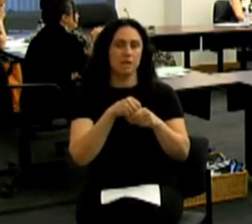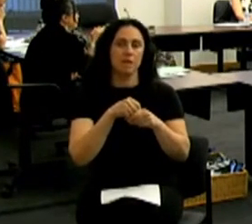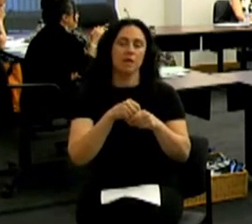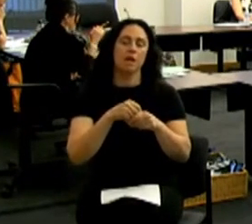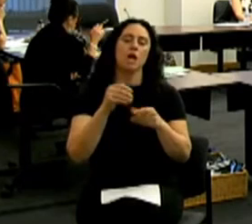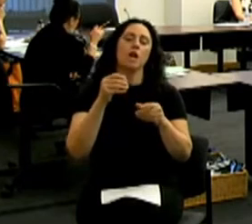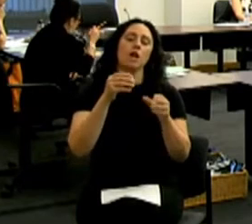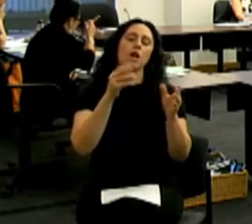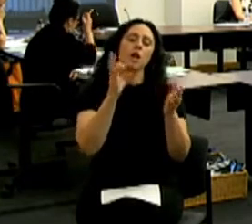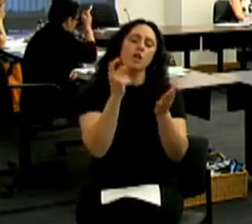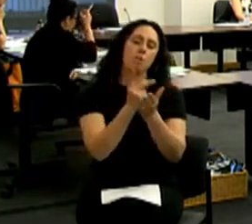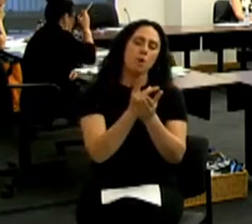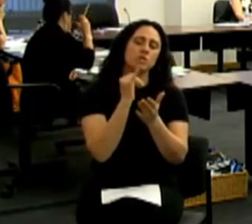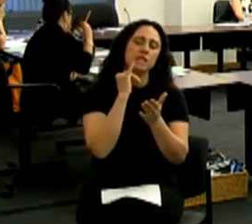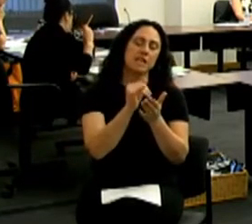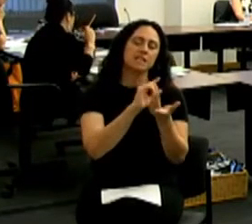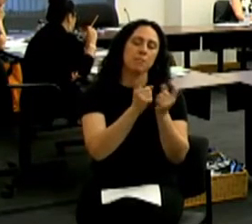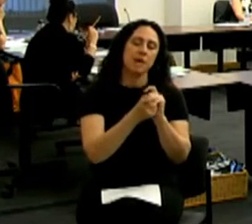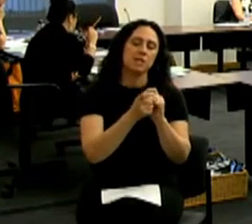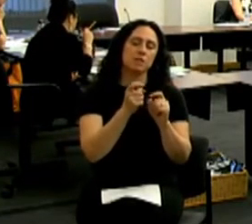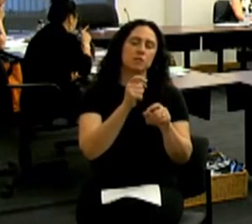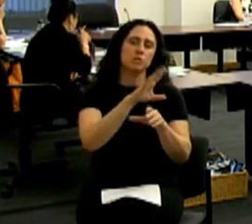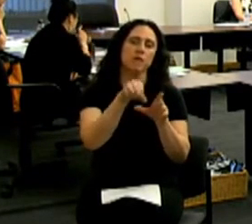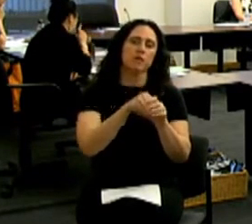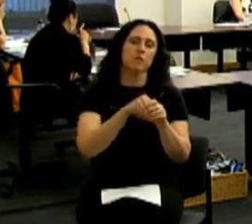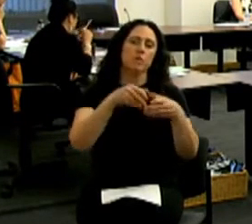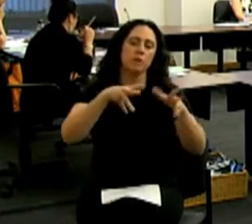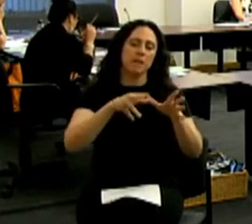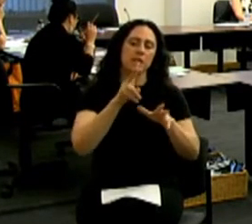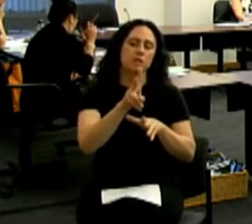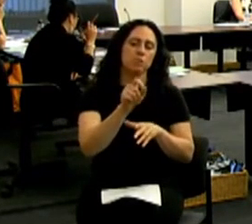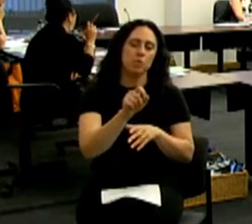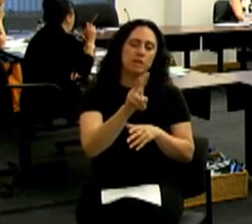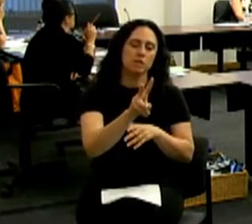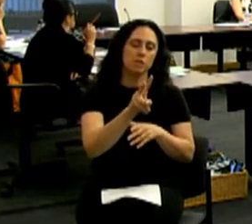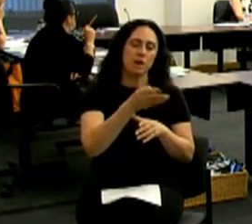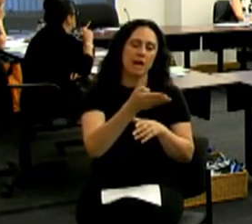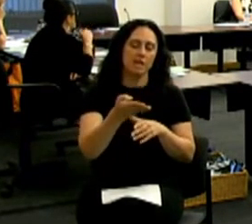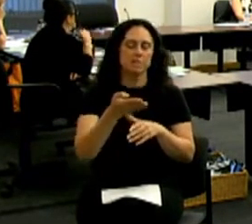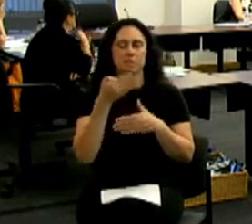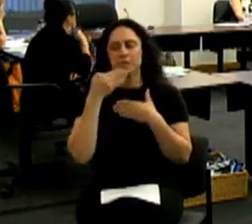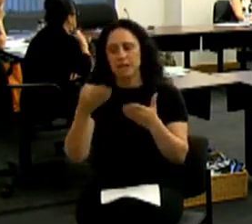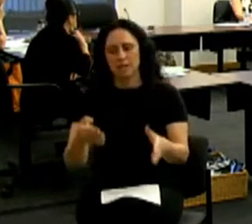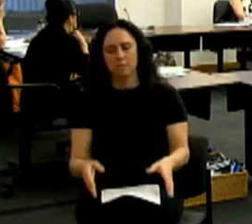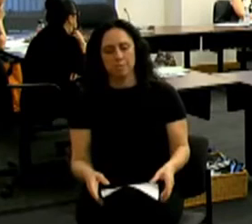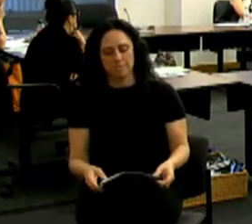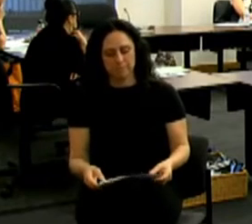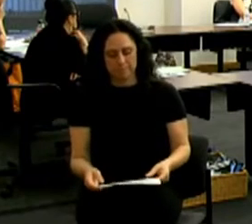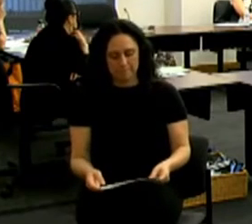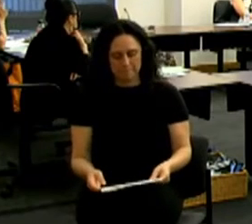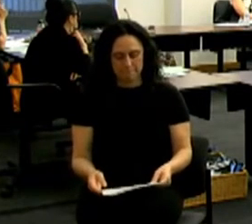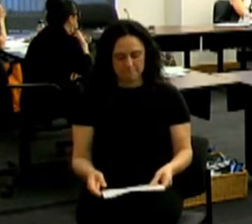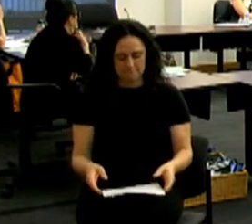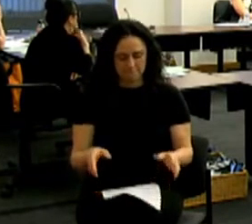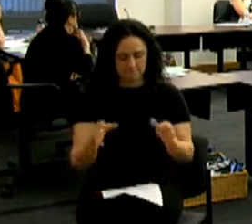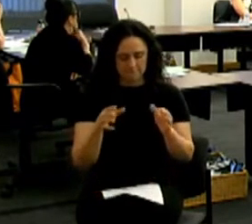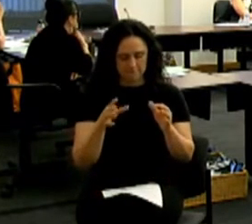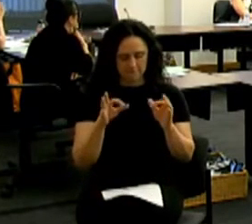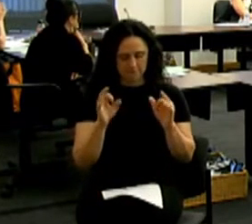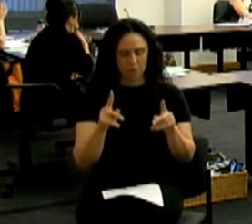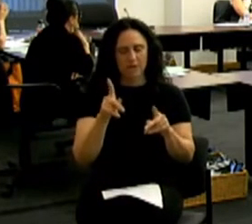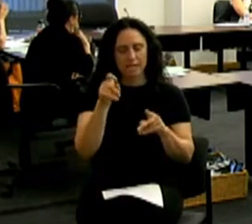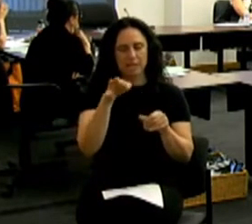amended to include the remaining 2.2 items. Right. Correct. Thank you. Thank you. All right, Need a